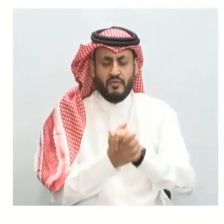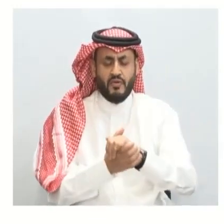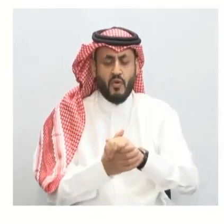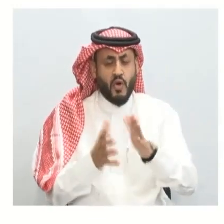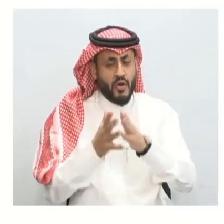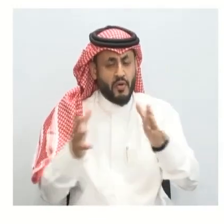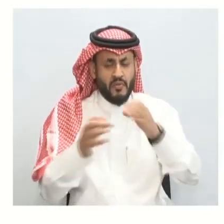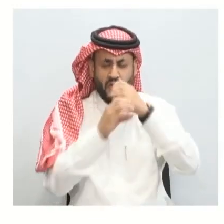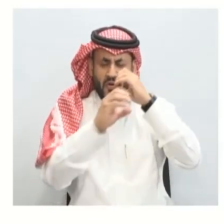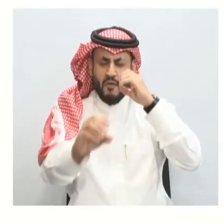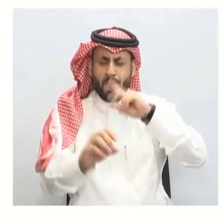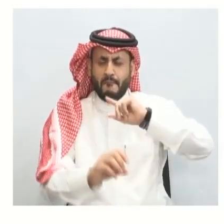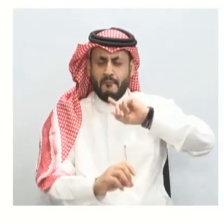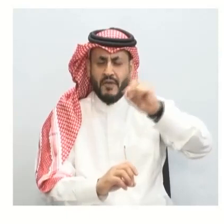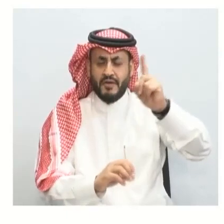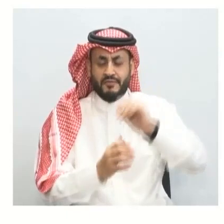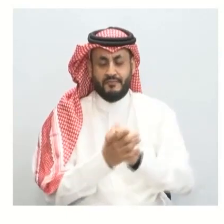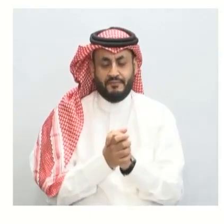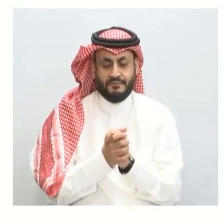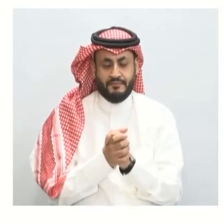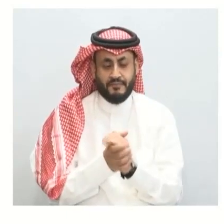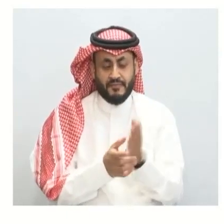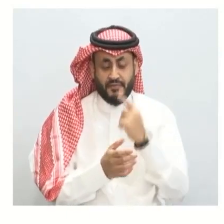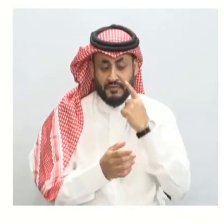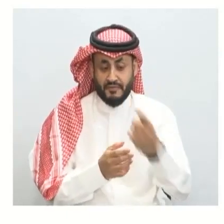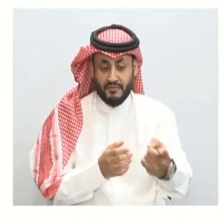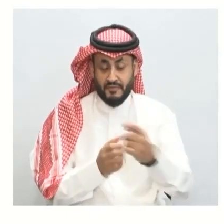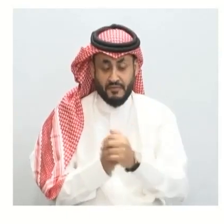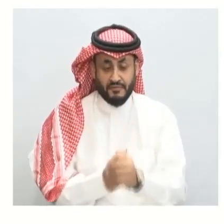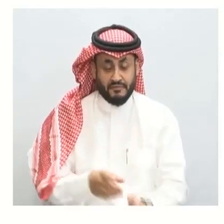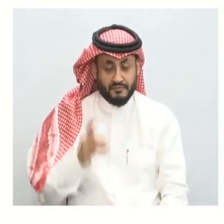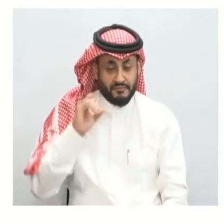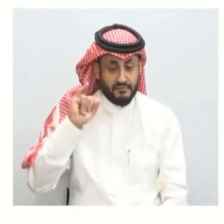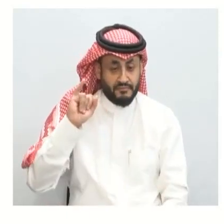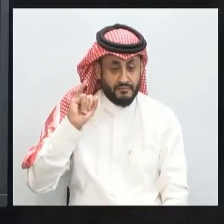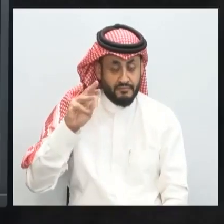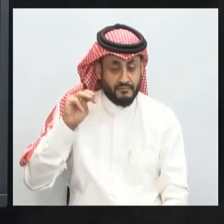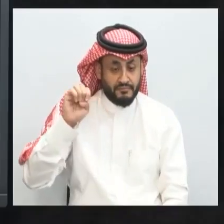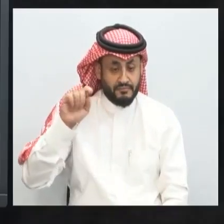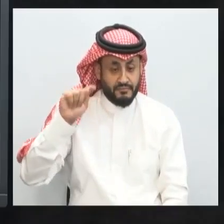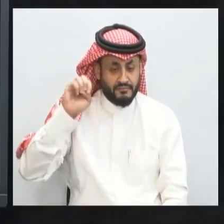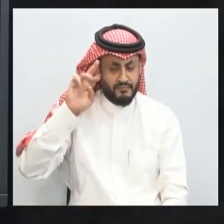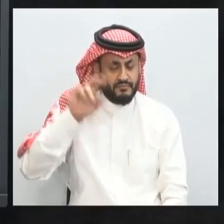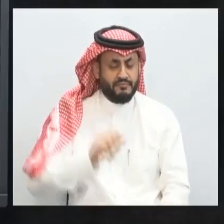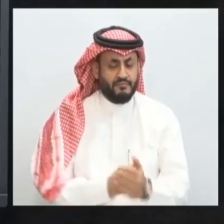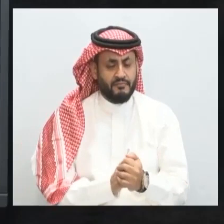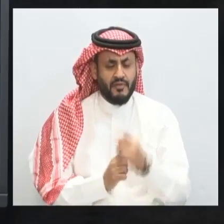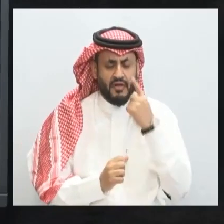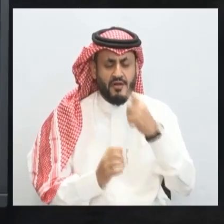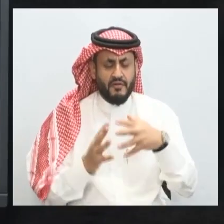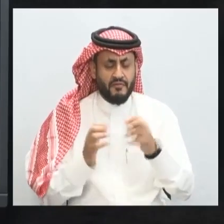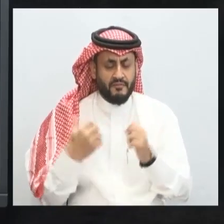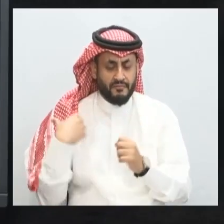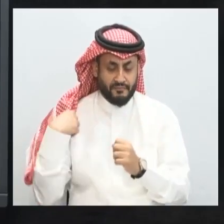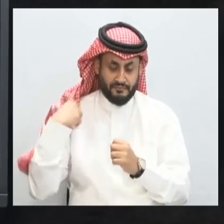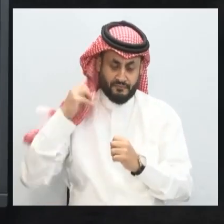large radio telescope, and we do have a word, which is the word diameter. Now, just to look at the exercise that